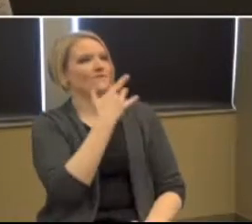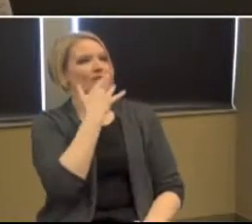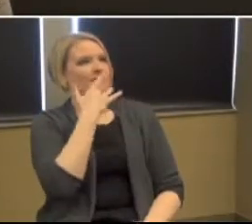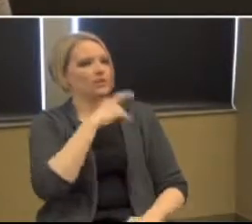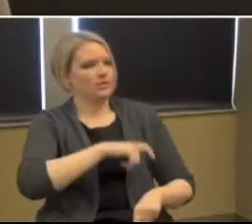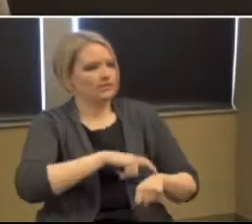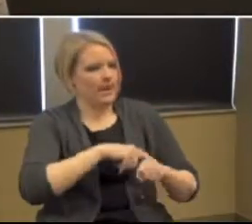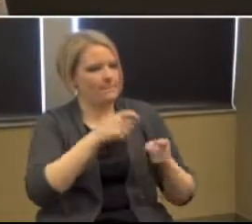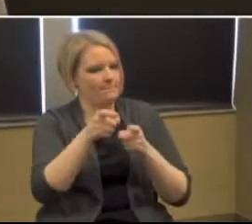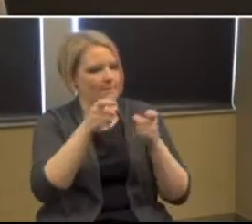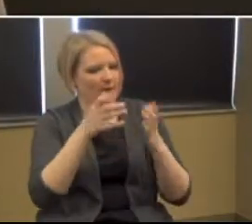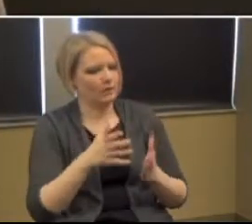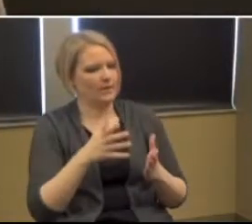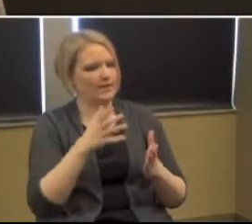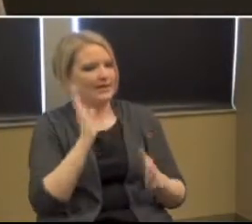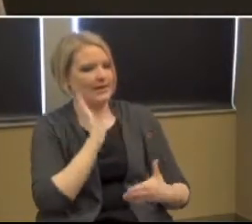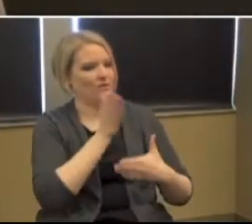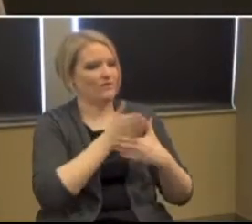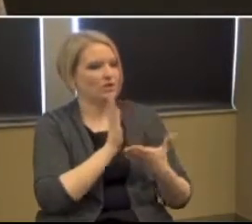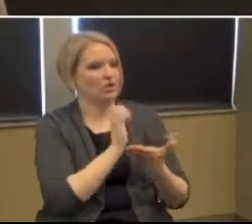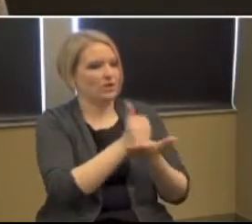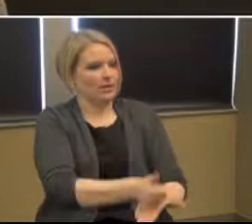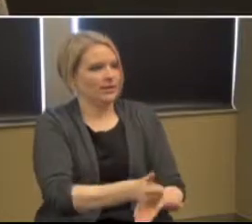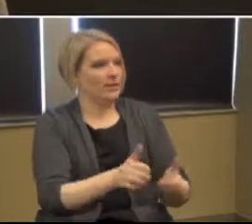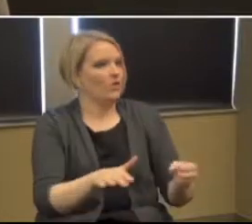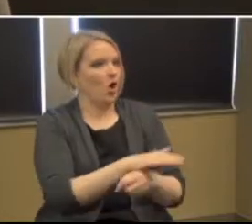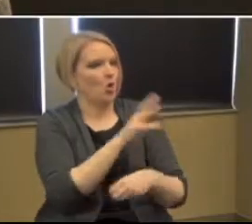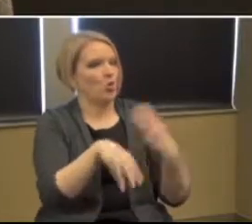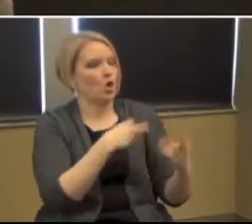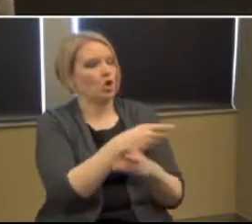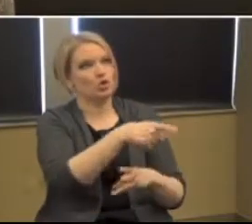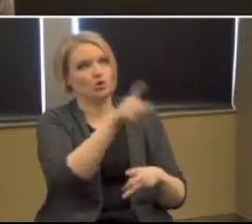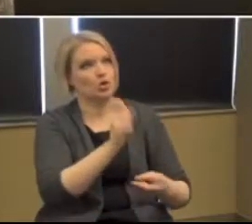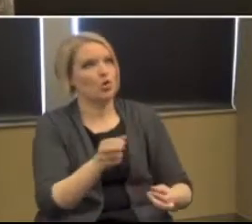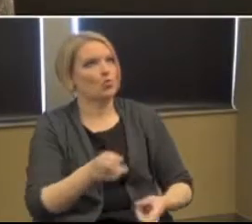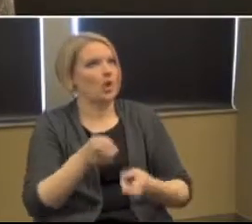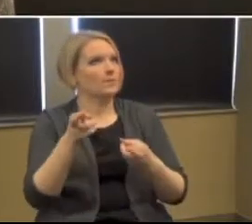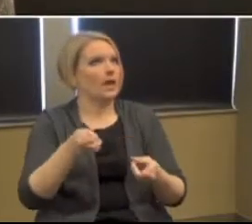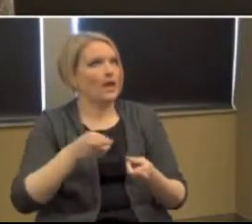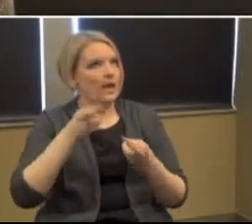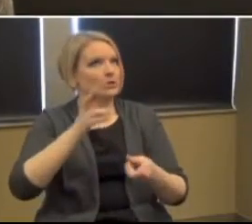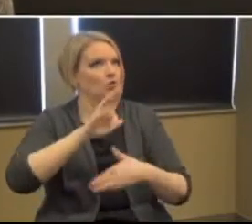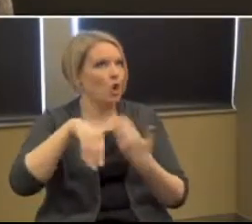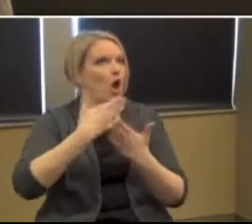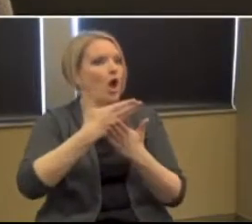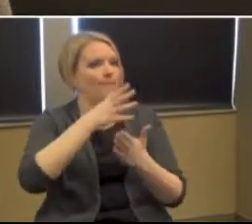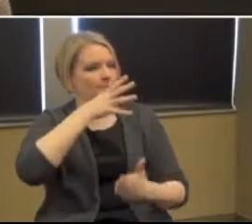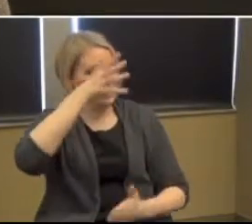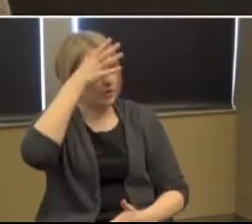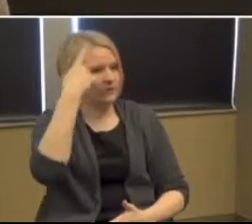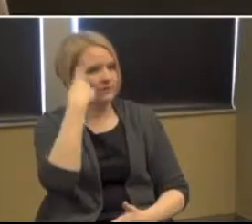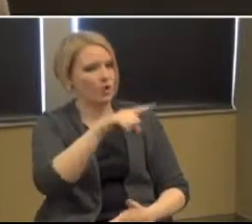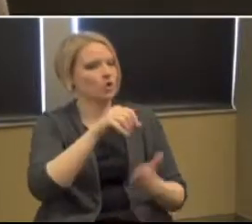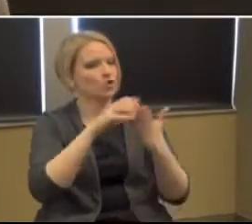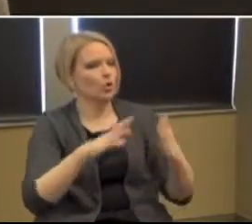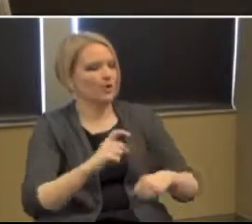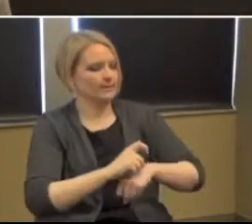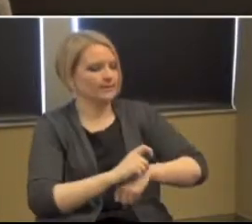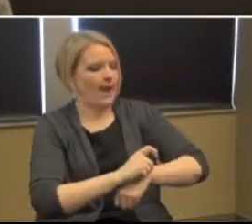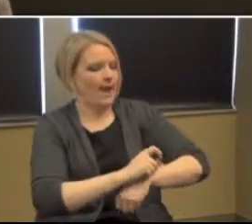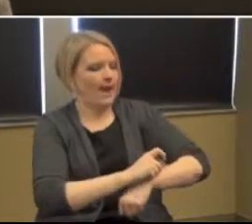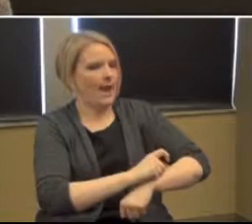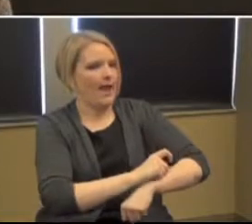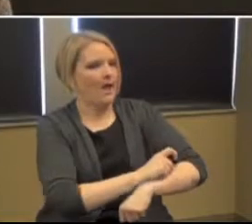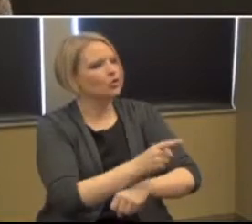management intervention in the entire world, and you should recommend it to every parent of a snail student. It's the shower